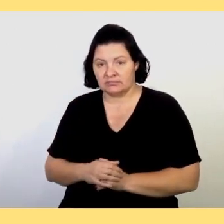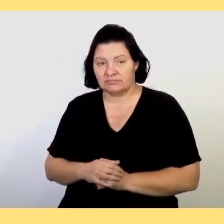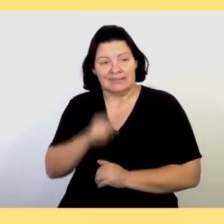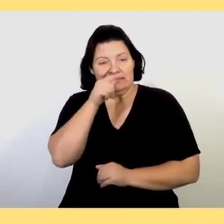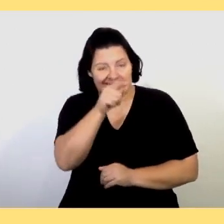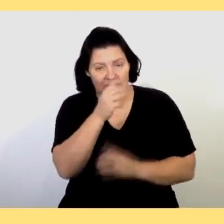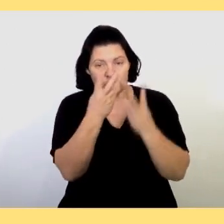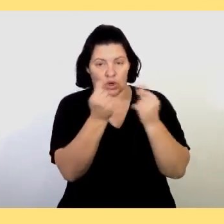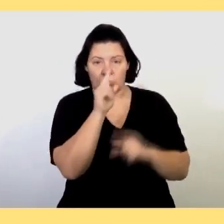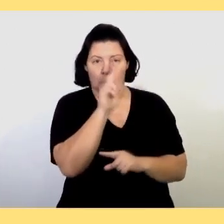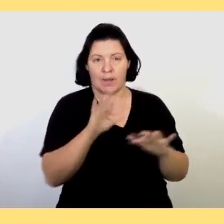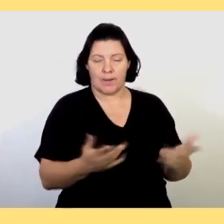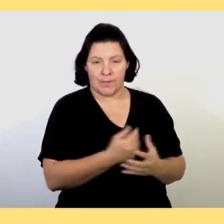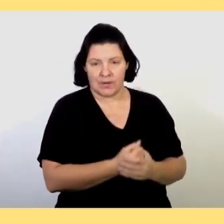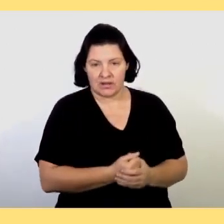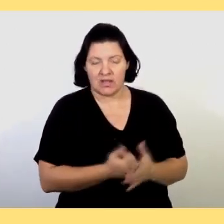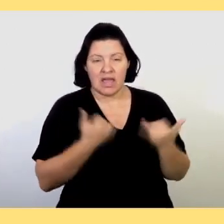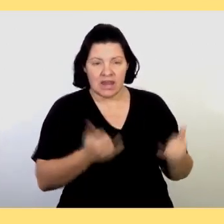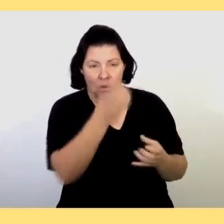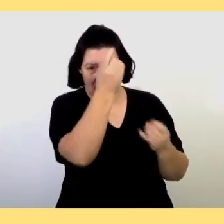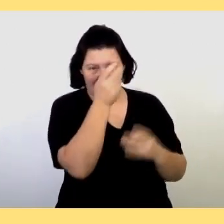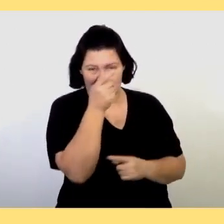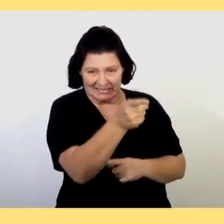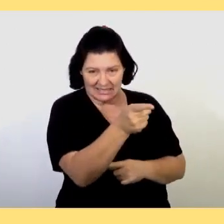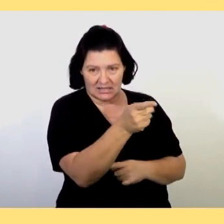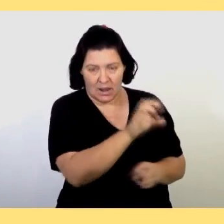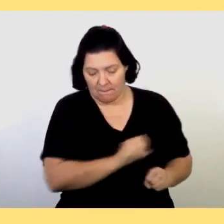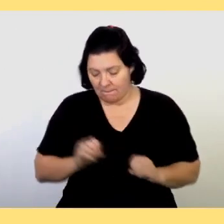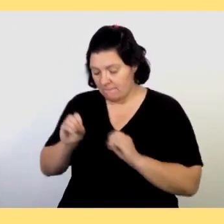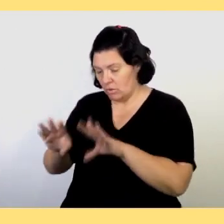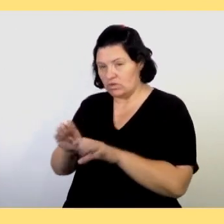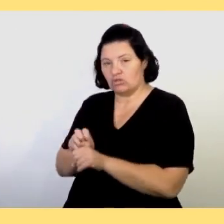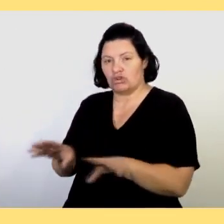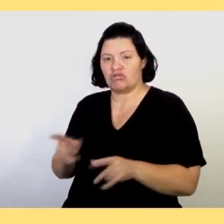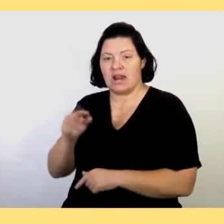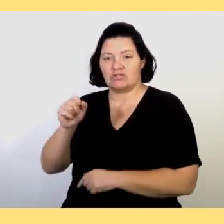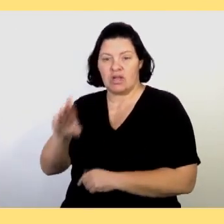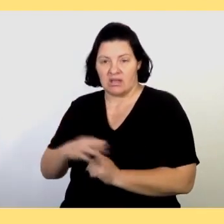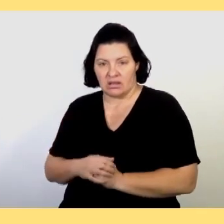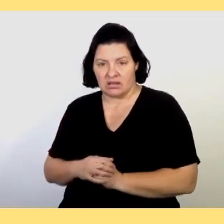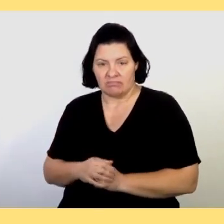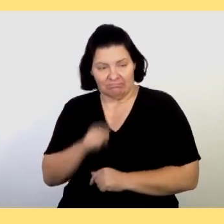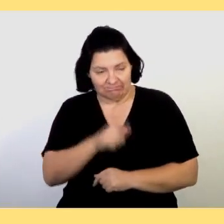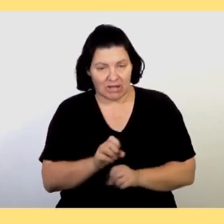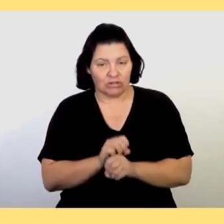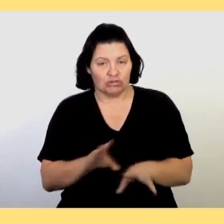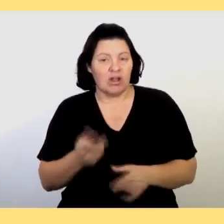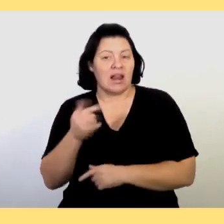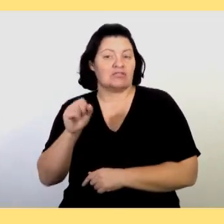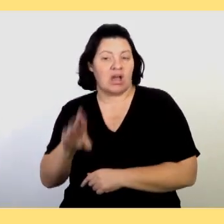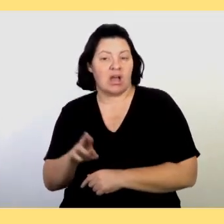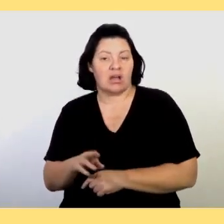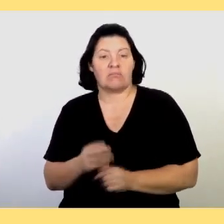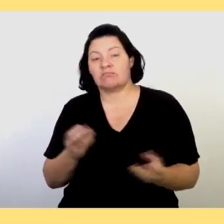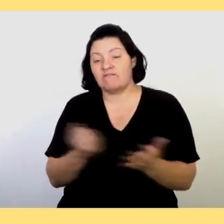so this is how the solution looks like. Let's take this information and post it to the general ledger. Here is my general ledger.